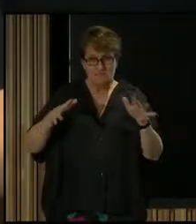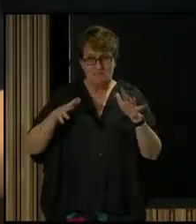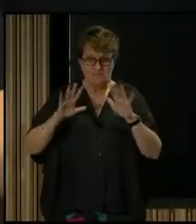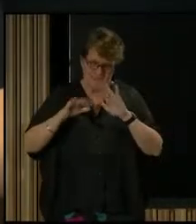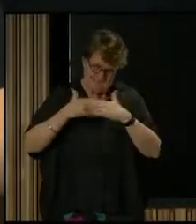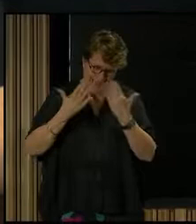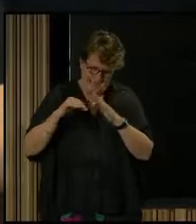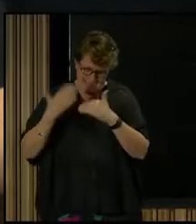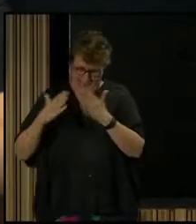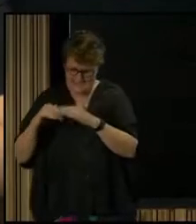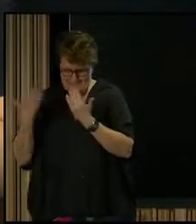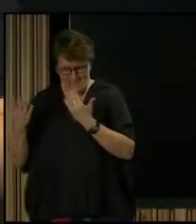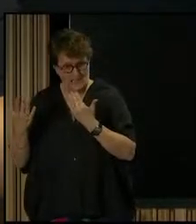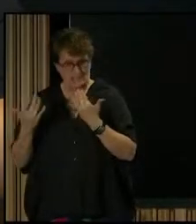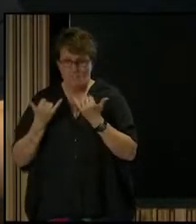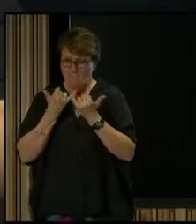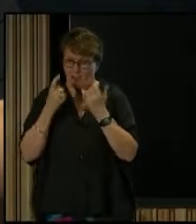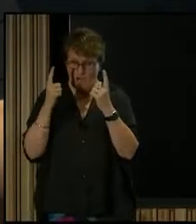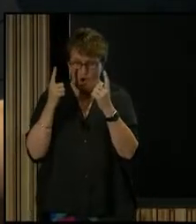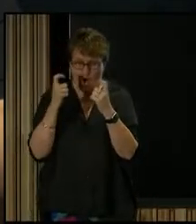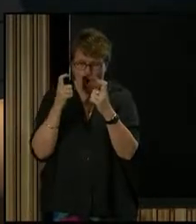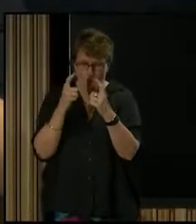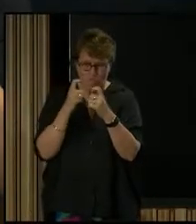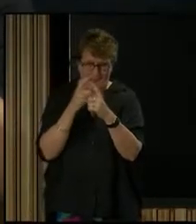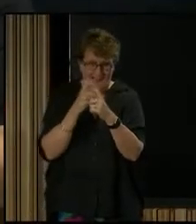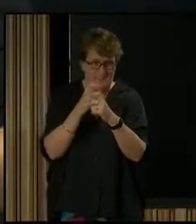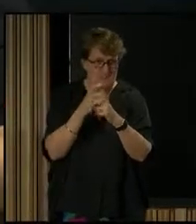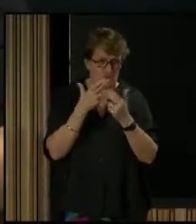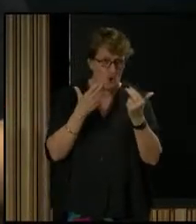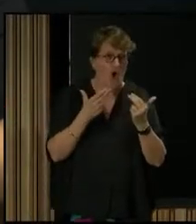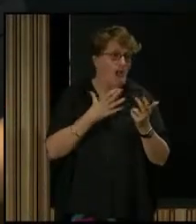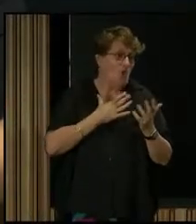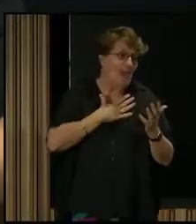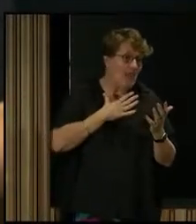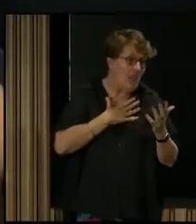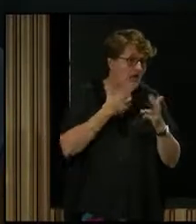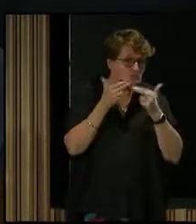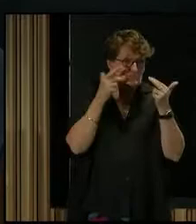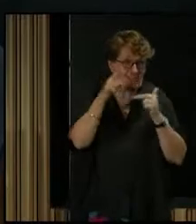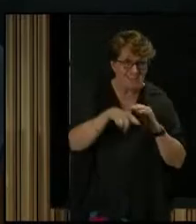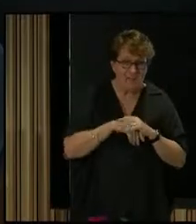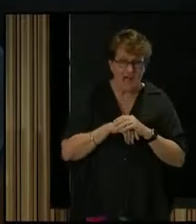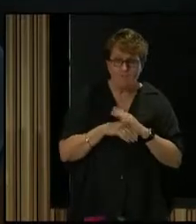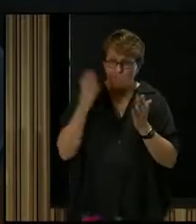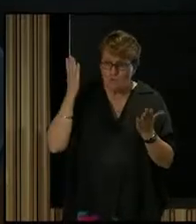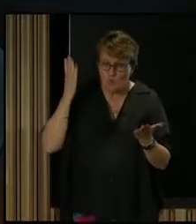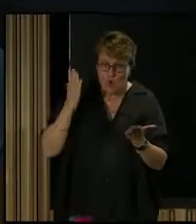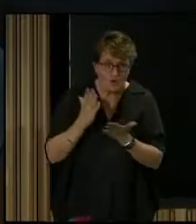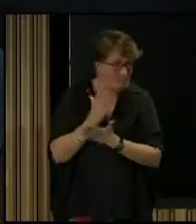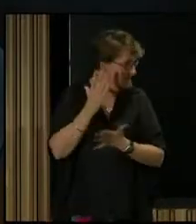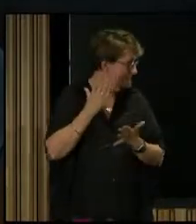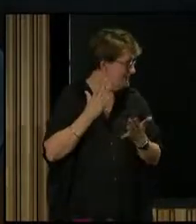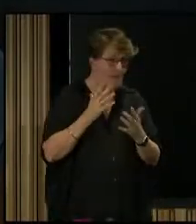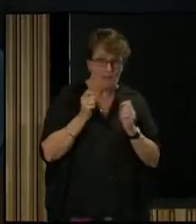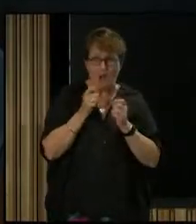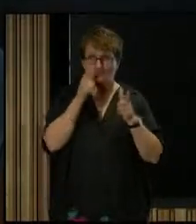days. It is so complicated. Like, I know that we like singing along. Have you honestly, look, I'm yelling at them, they didn't